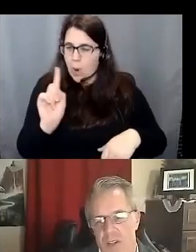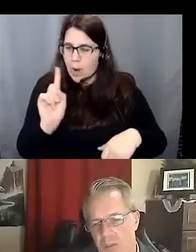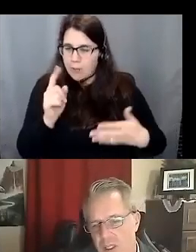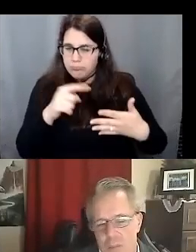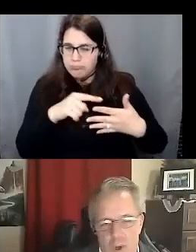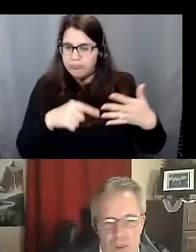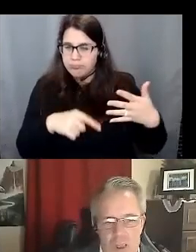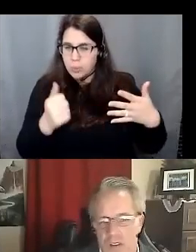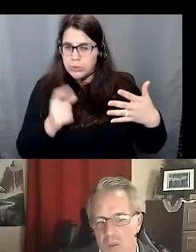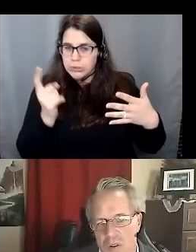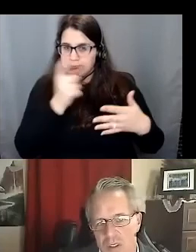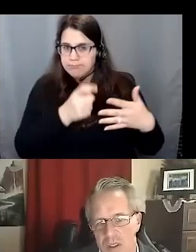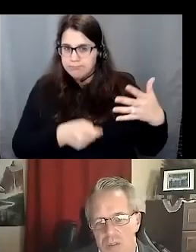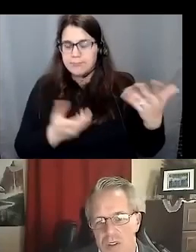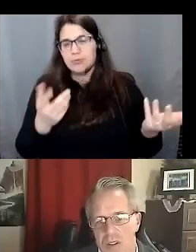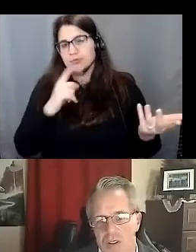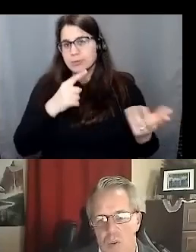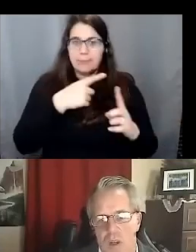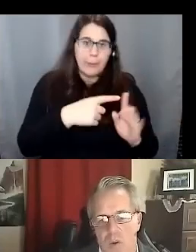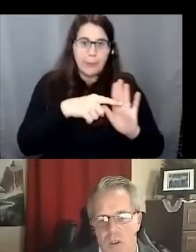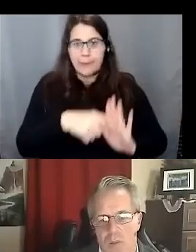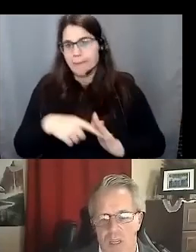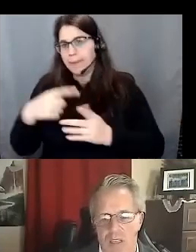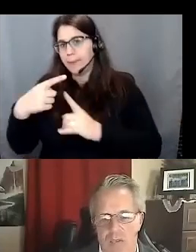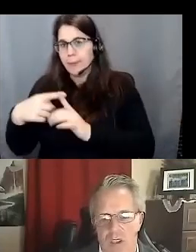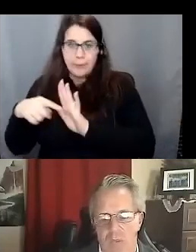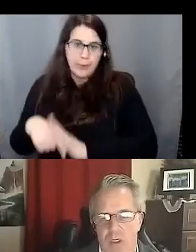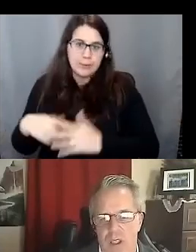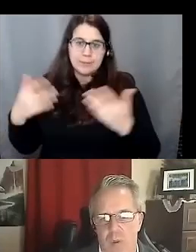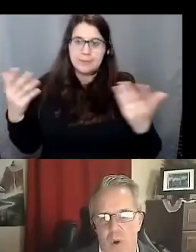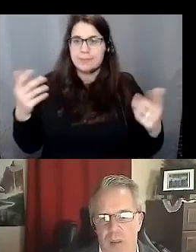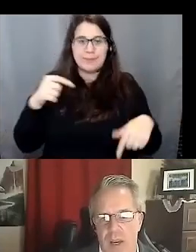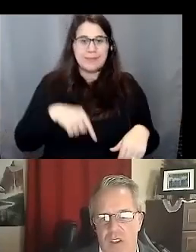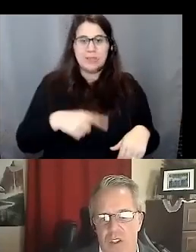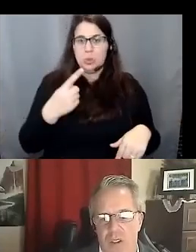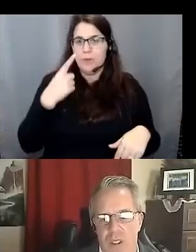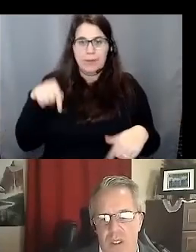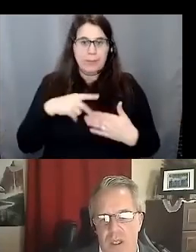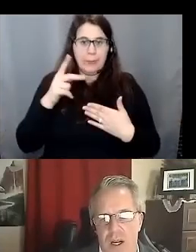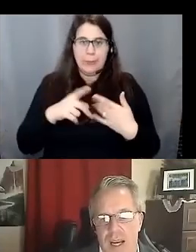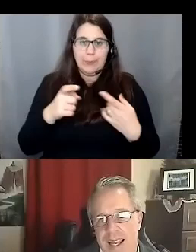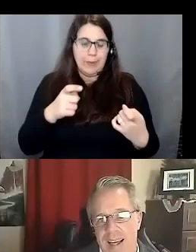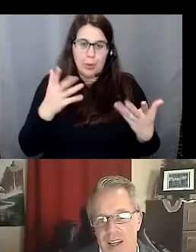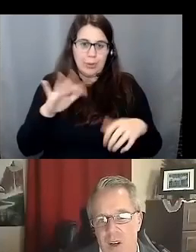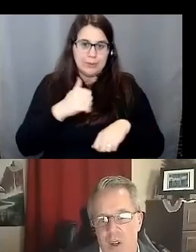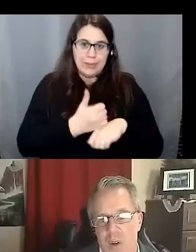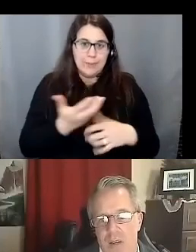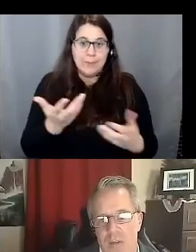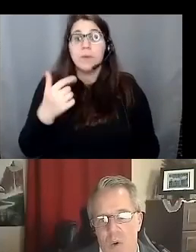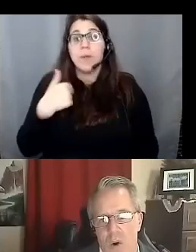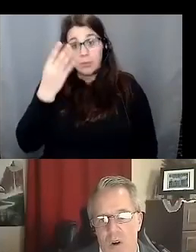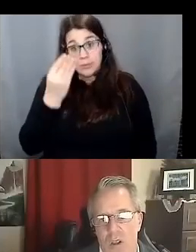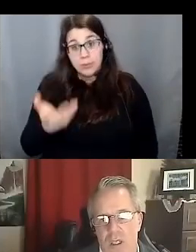money. So pros and cons to both systems. This is the one that was in place for this particular program manager. I can tell you